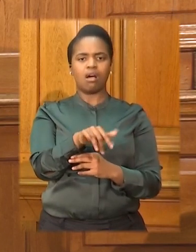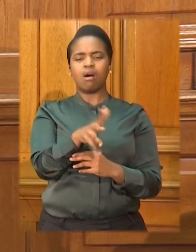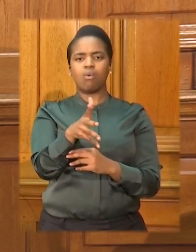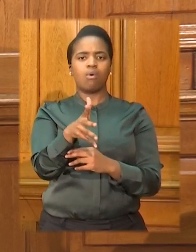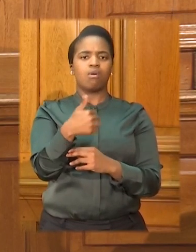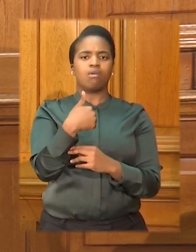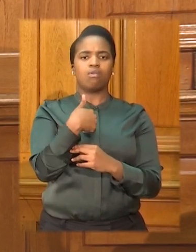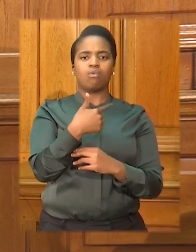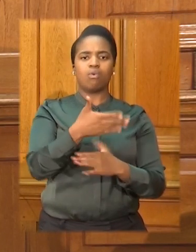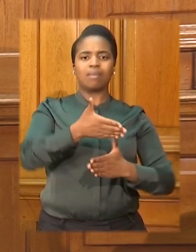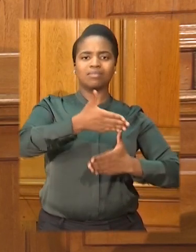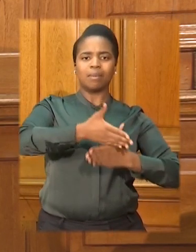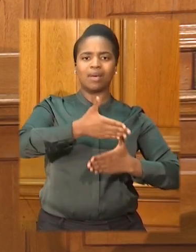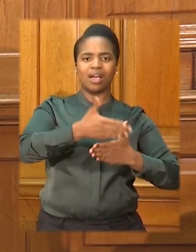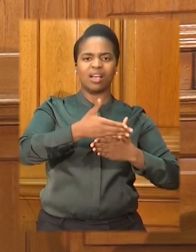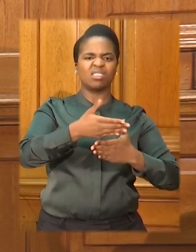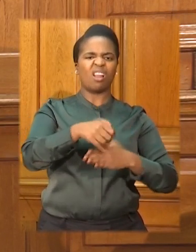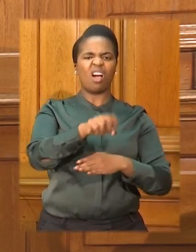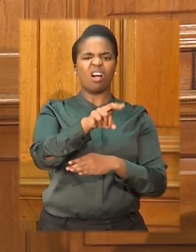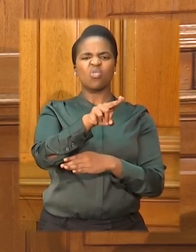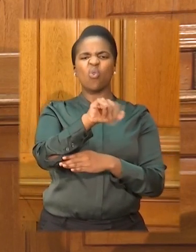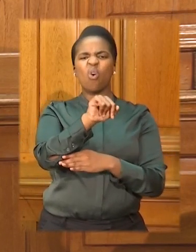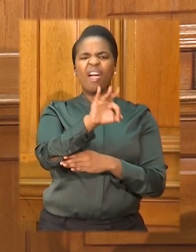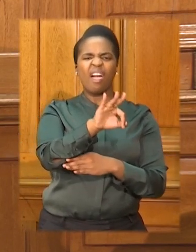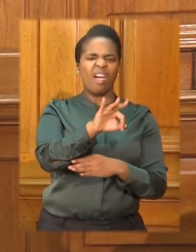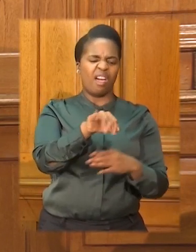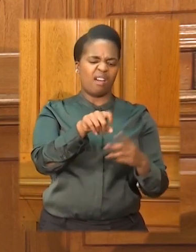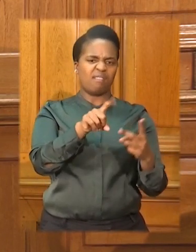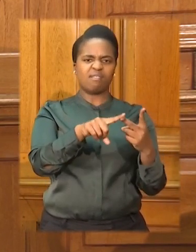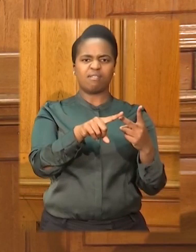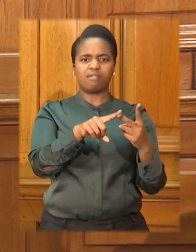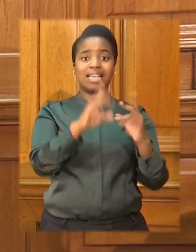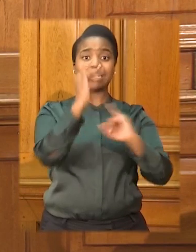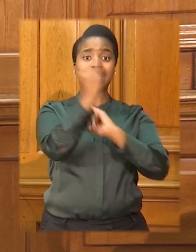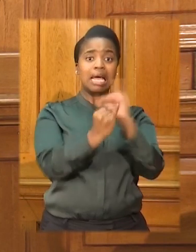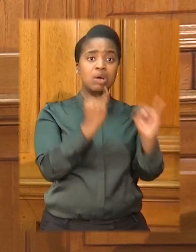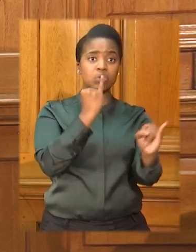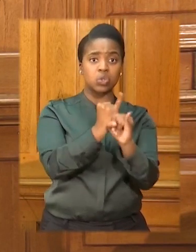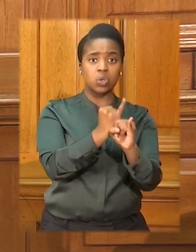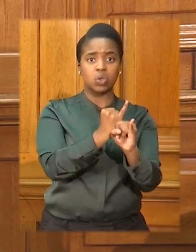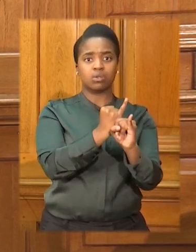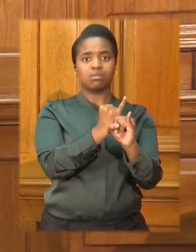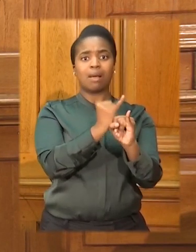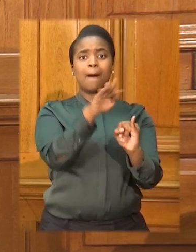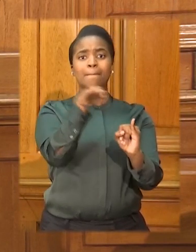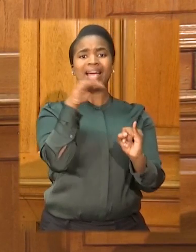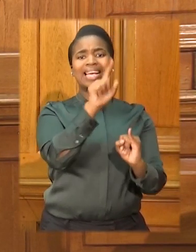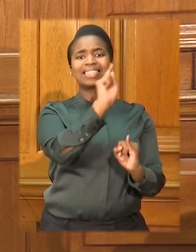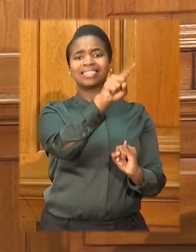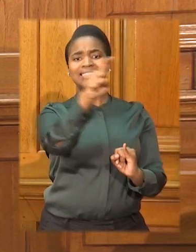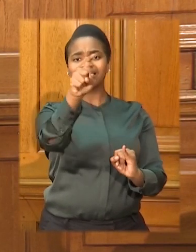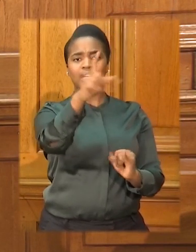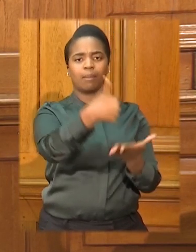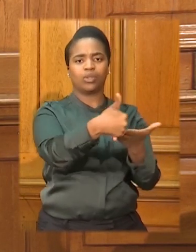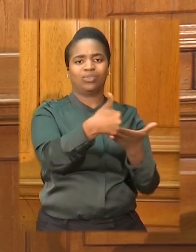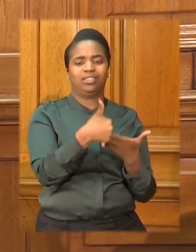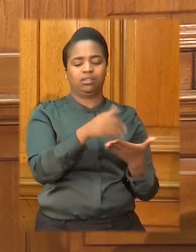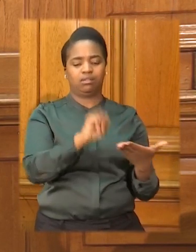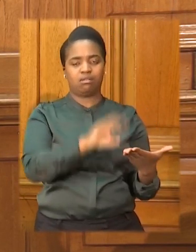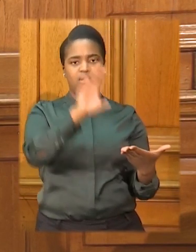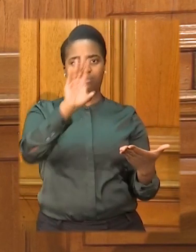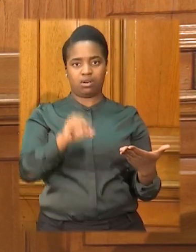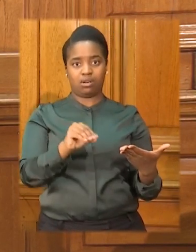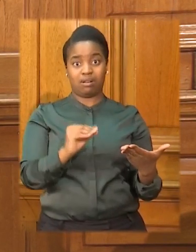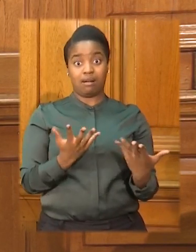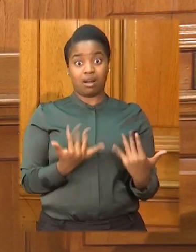Insurance Fund, and from global partners and international finance institutions. To date, the